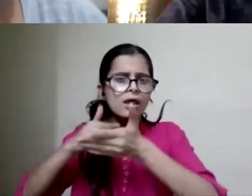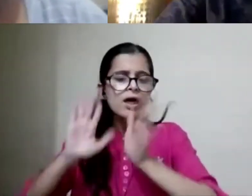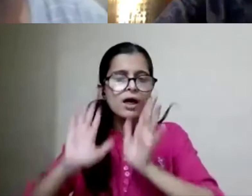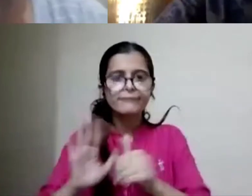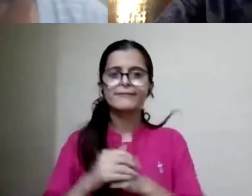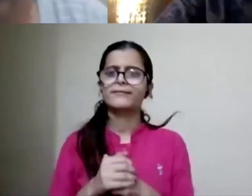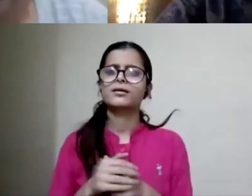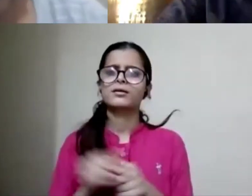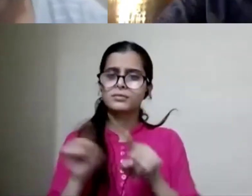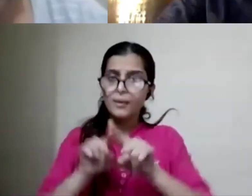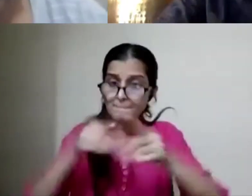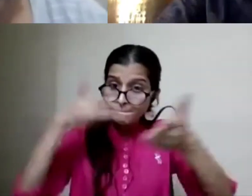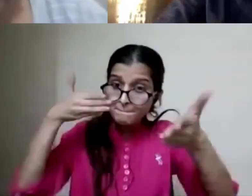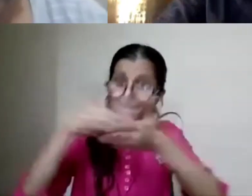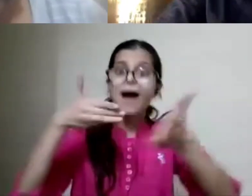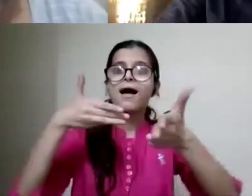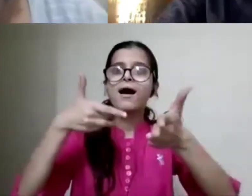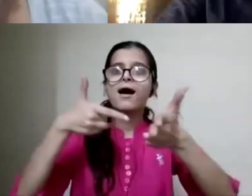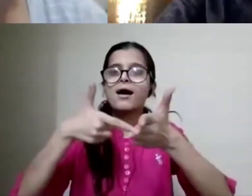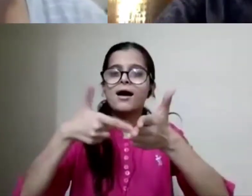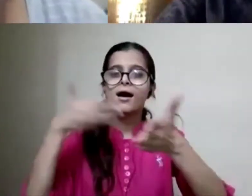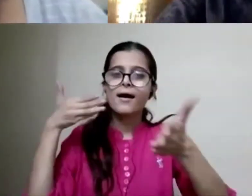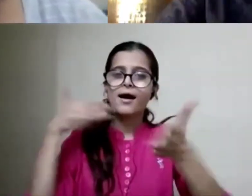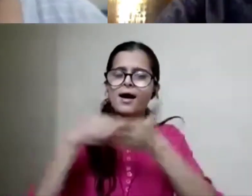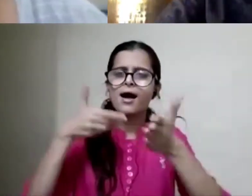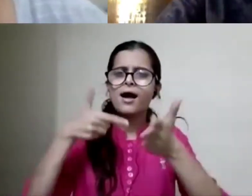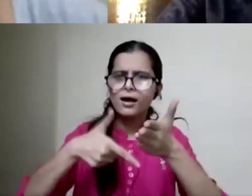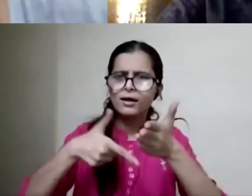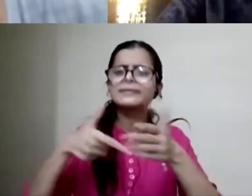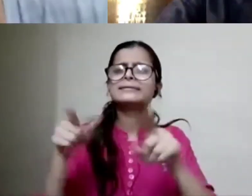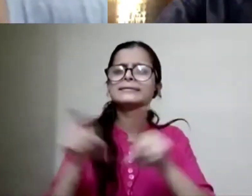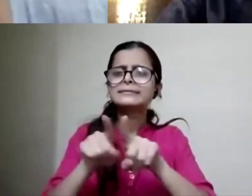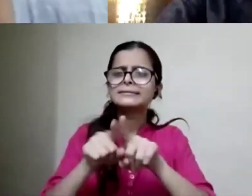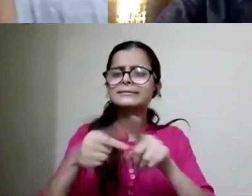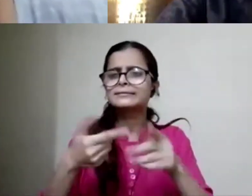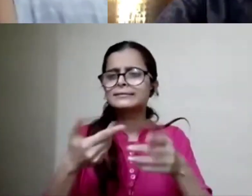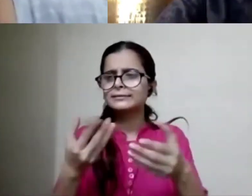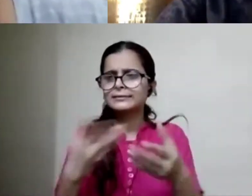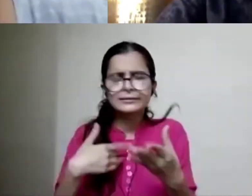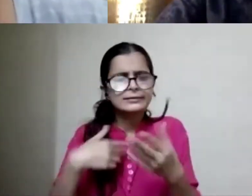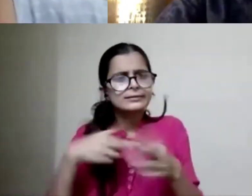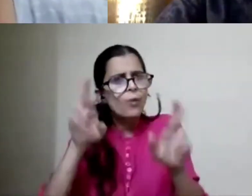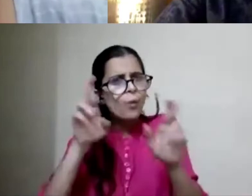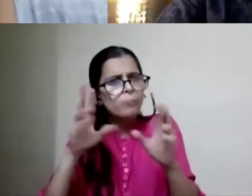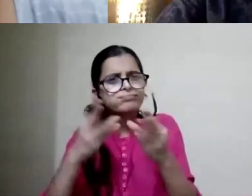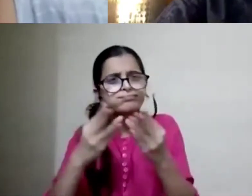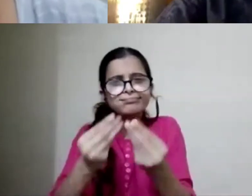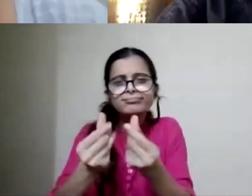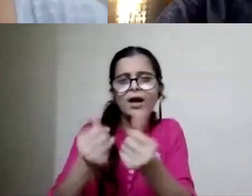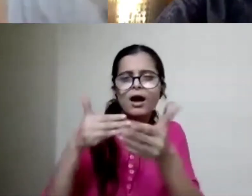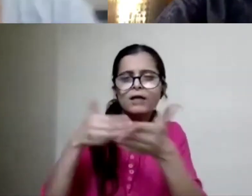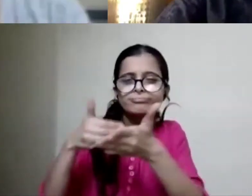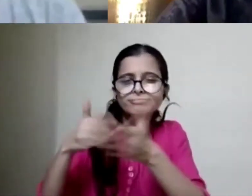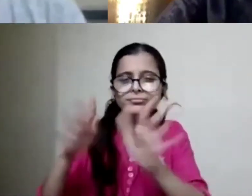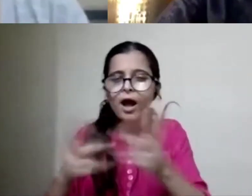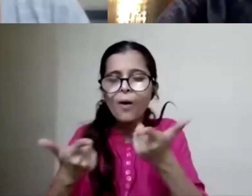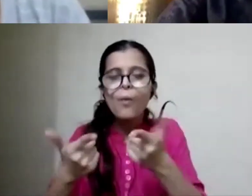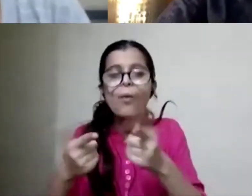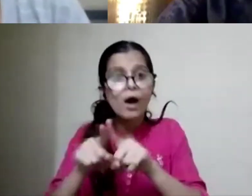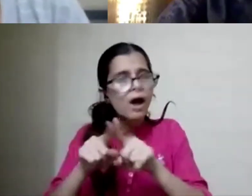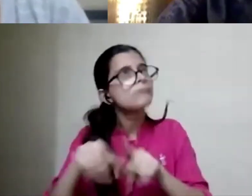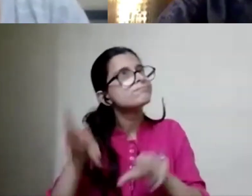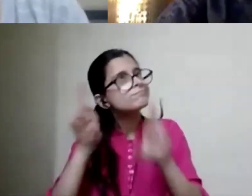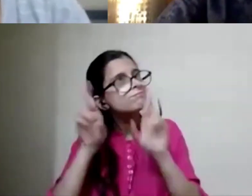then the barriers, I am supposed to surmount those barriers as well as I'm supposed